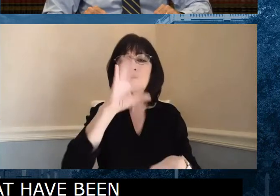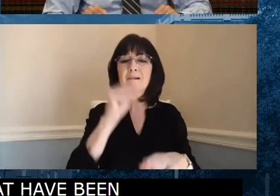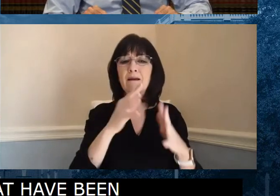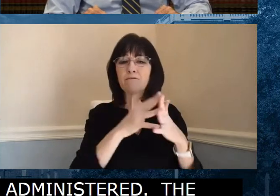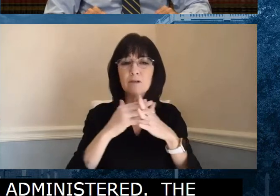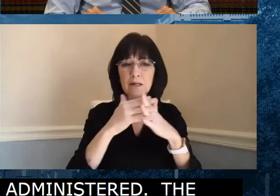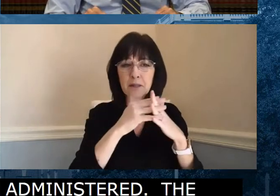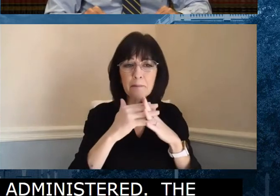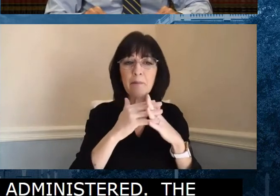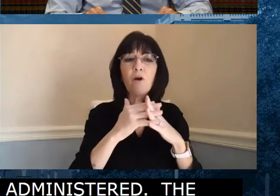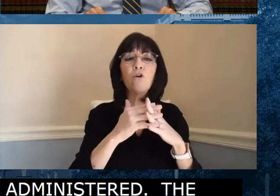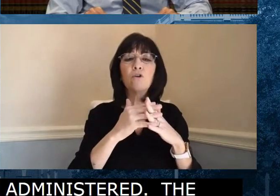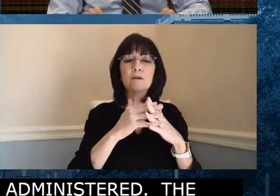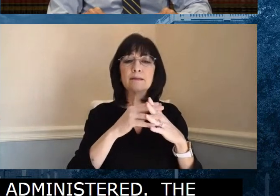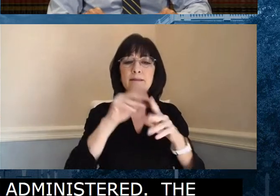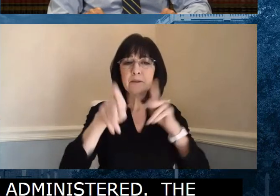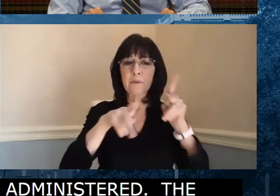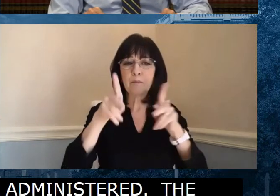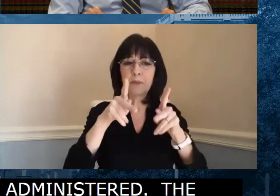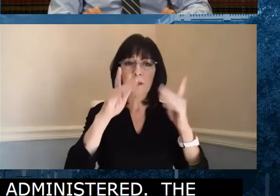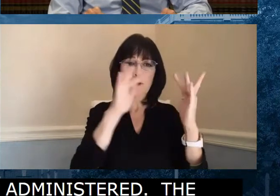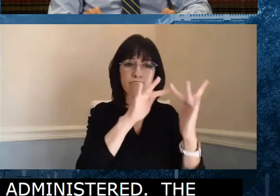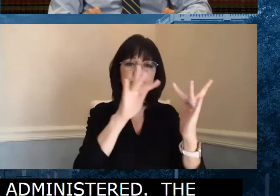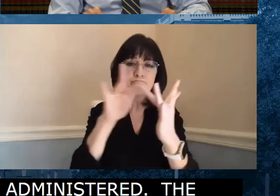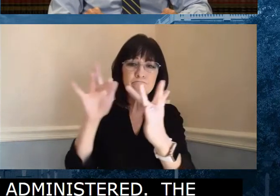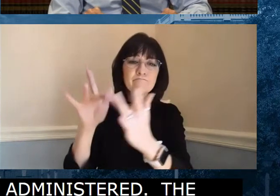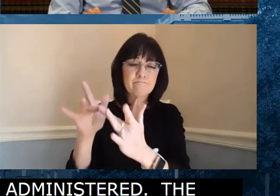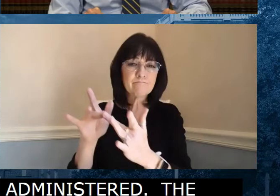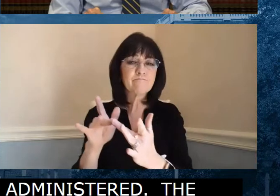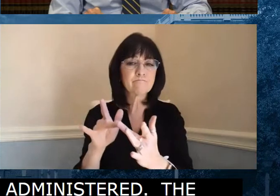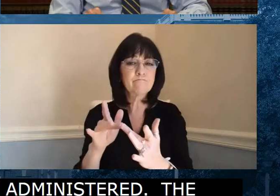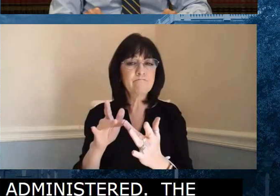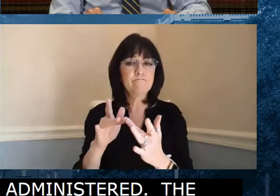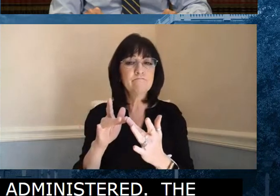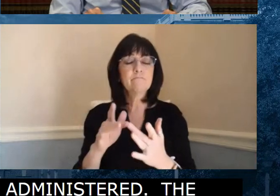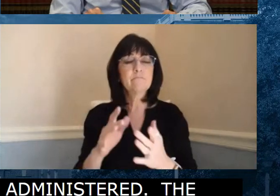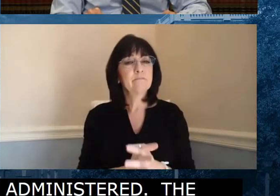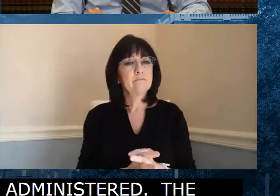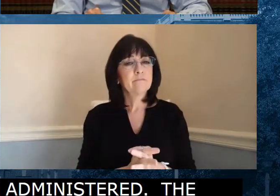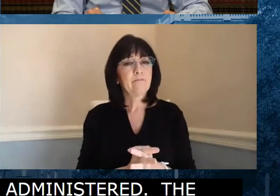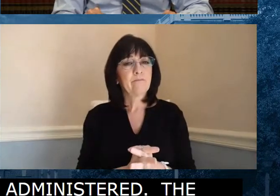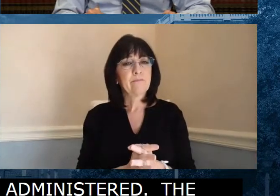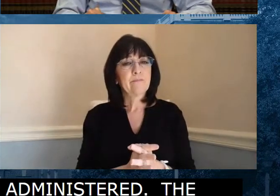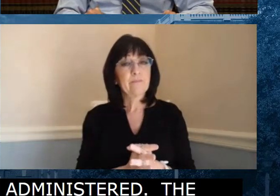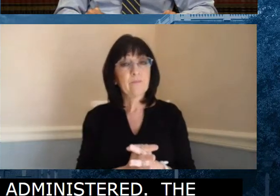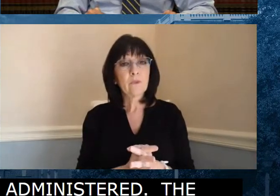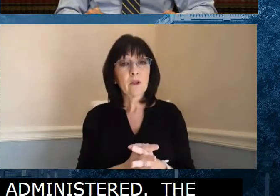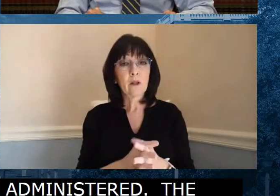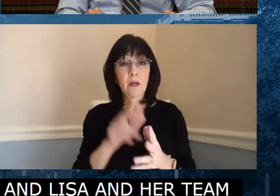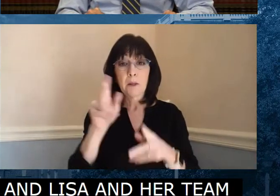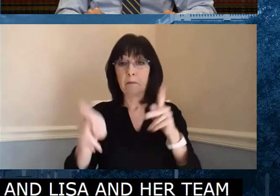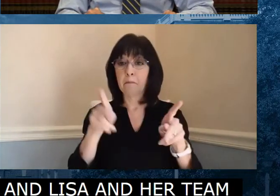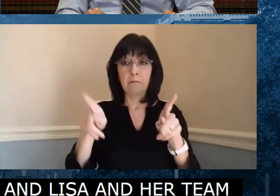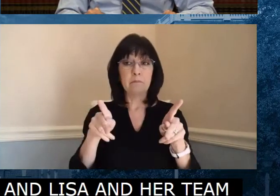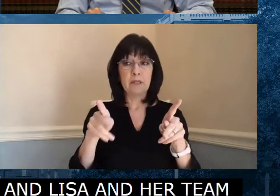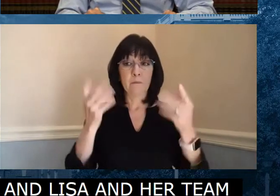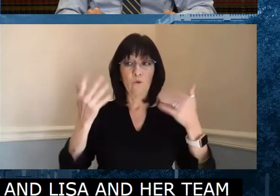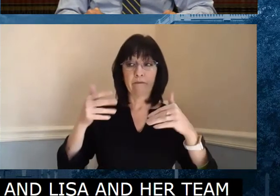and her team at the Division of Public Health. As I mentioned, fully vaccinated, now